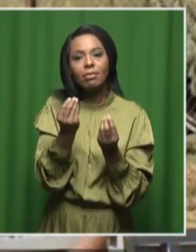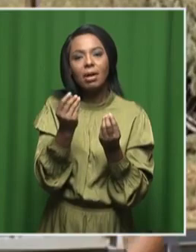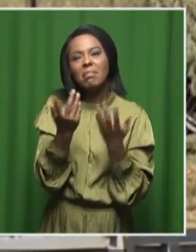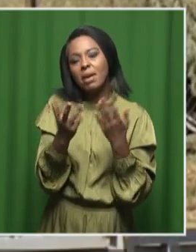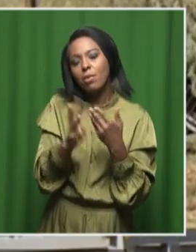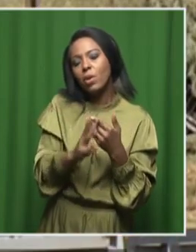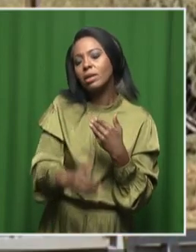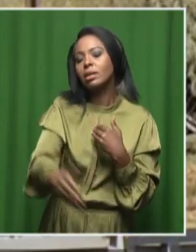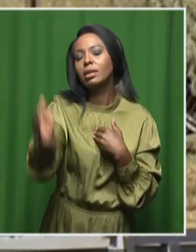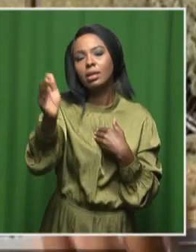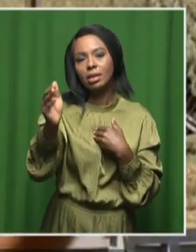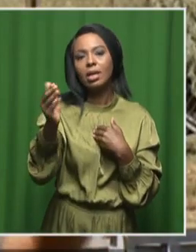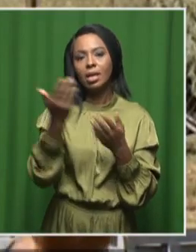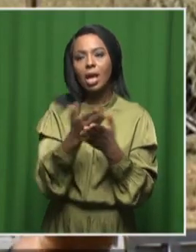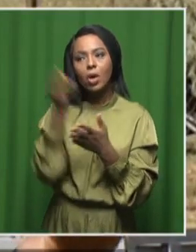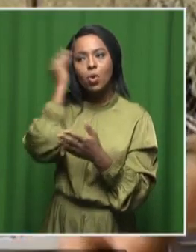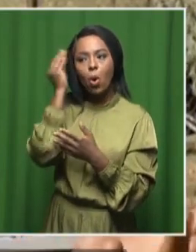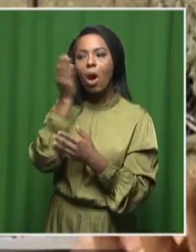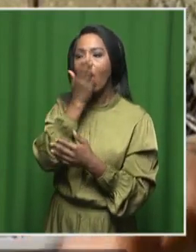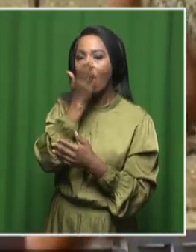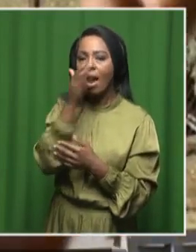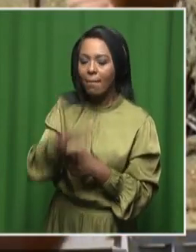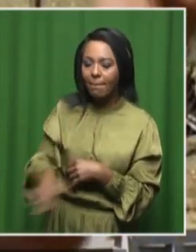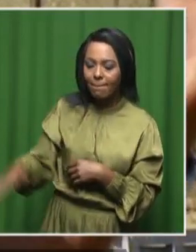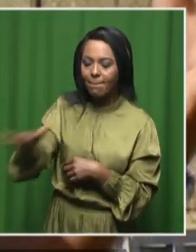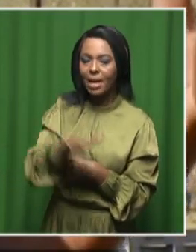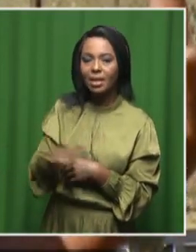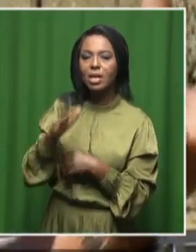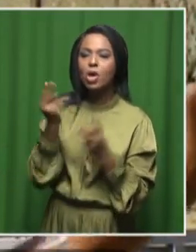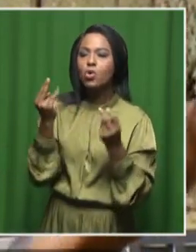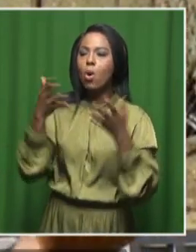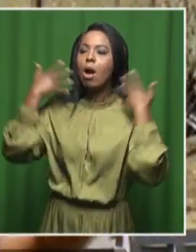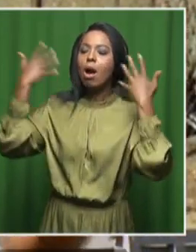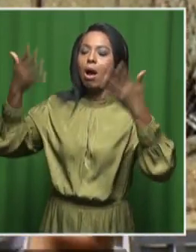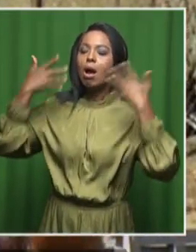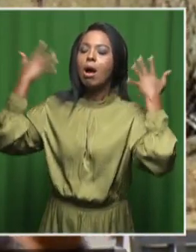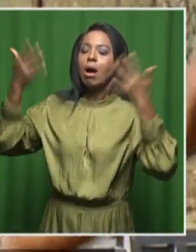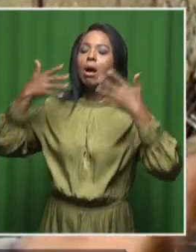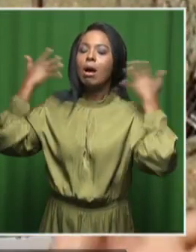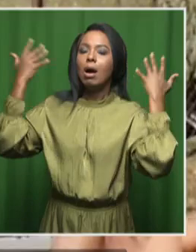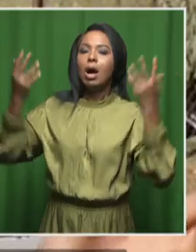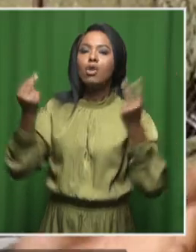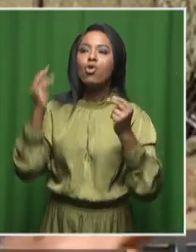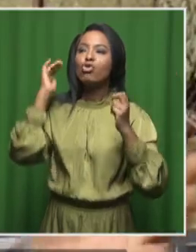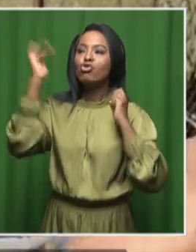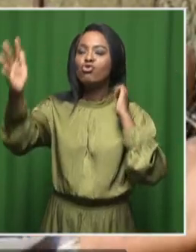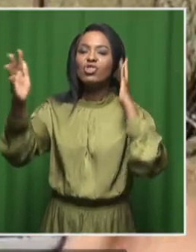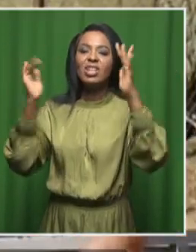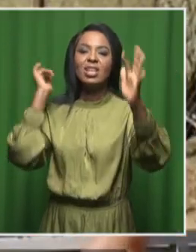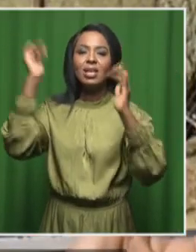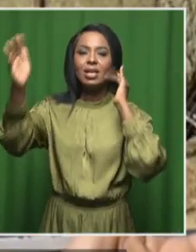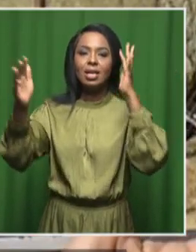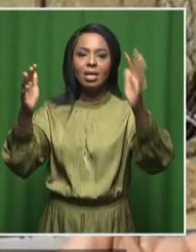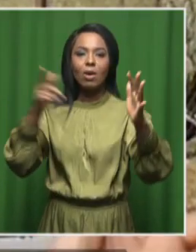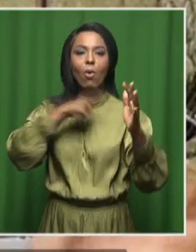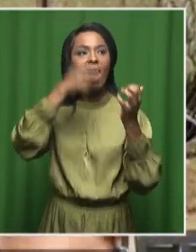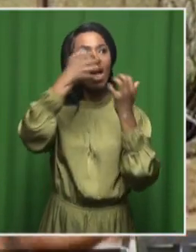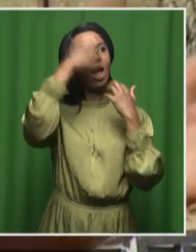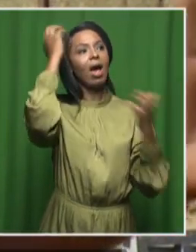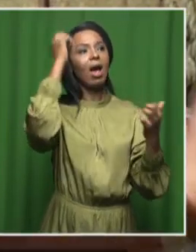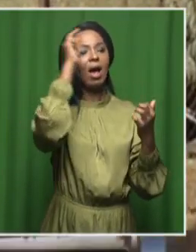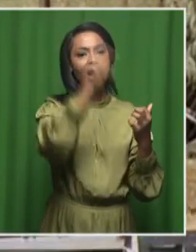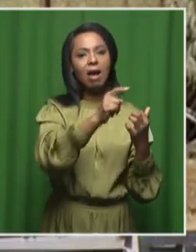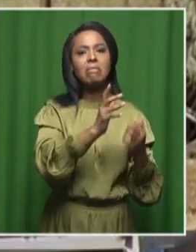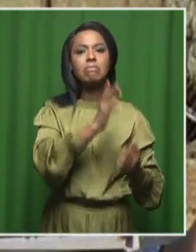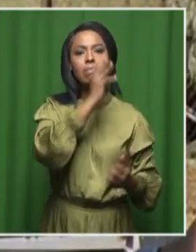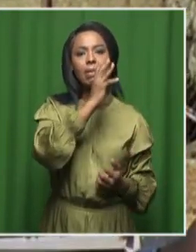to discover their place. They will smell a new air, the new trees. They smell other lions because they will not only see the nature here. We have a